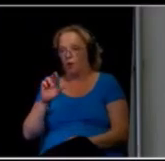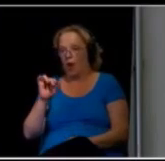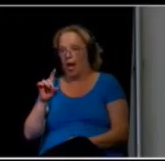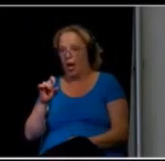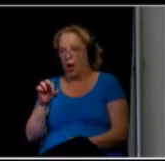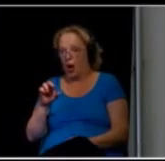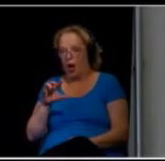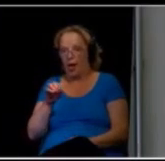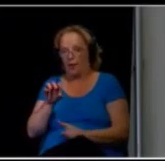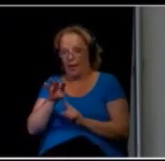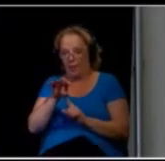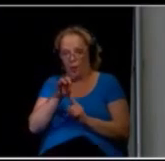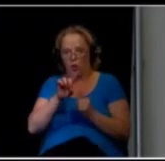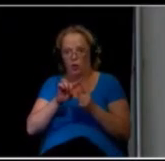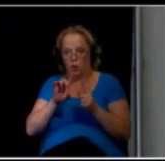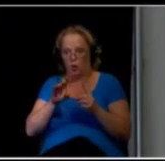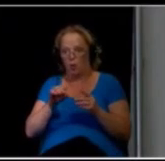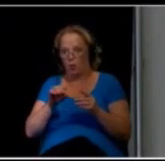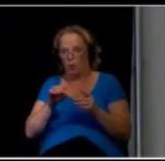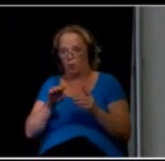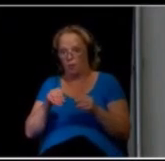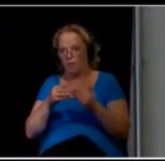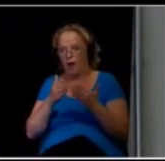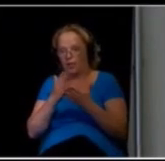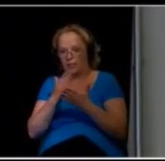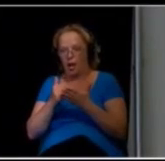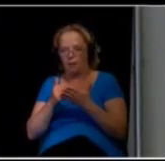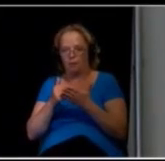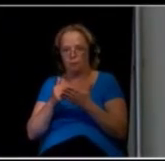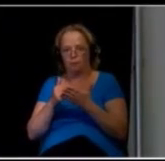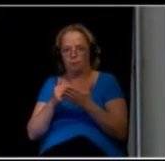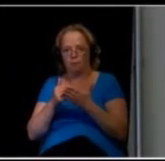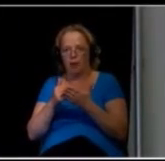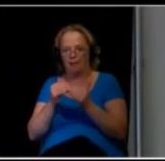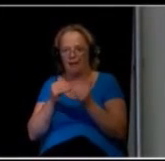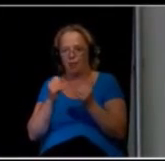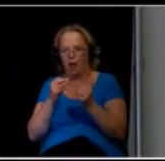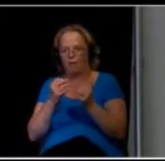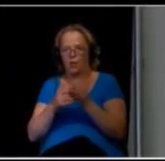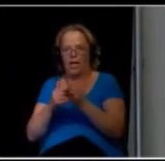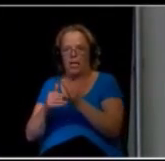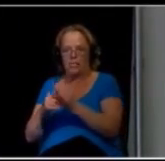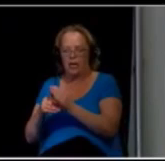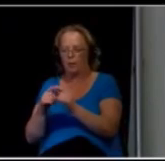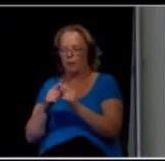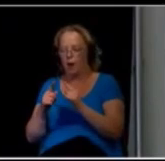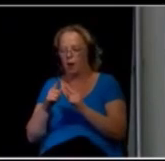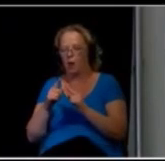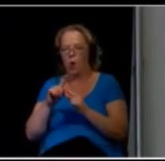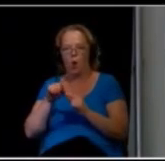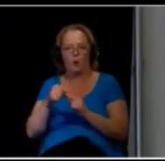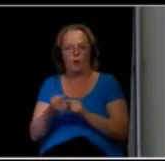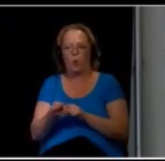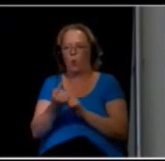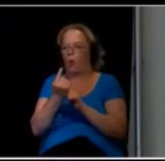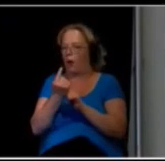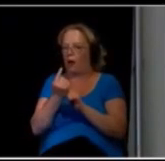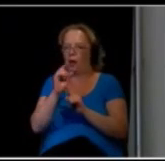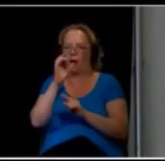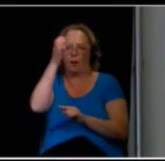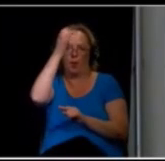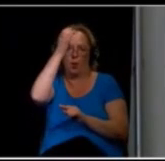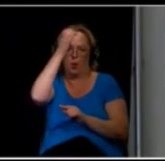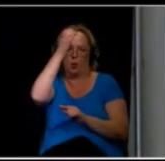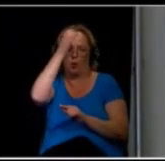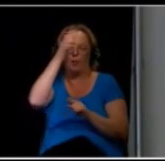and the camera to provide some level of redundancy, and the ultrasonics. But but there's only one computer. In fact, there's a whole